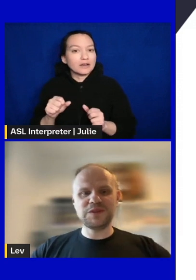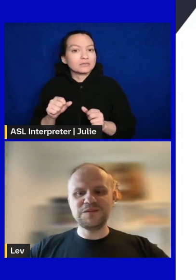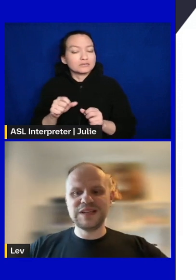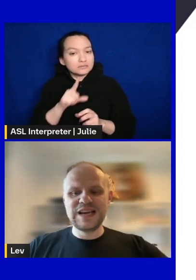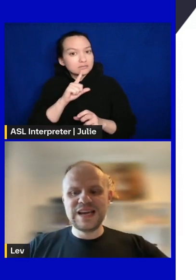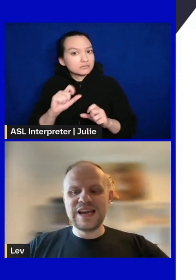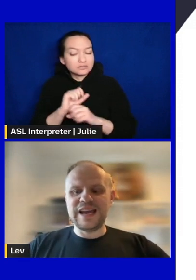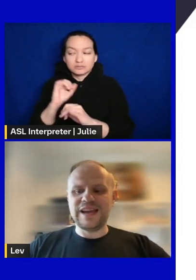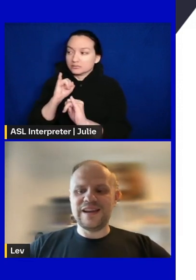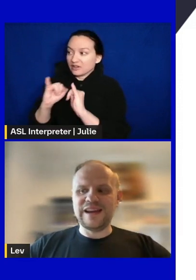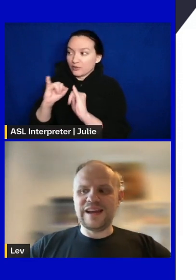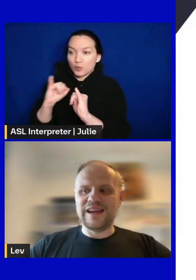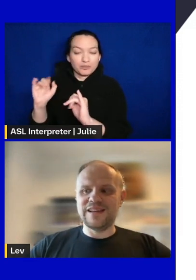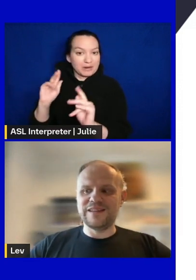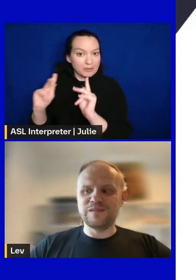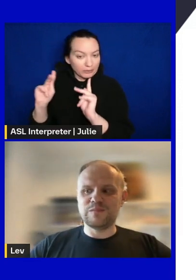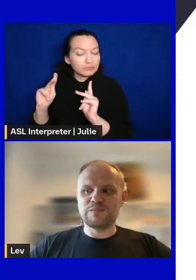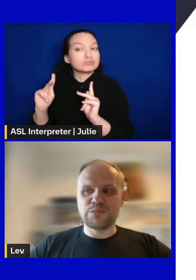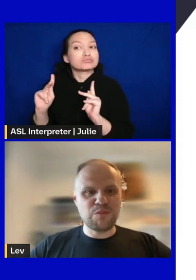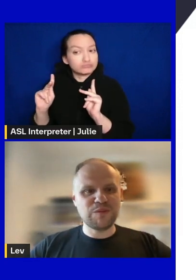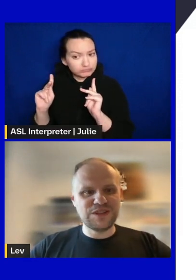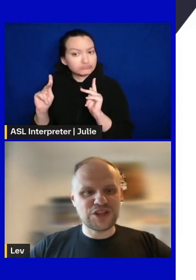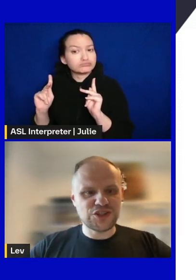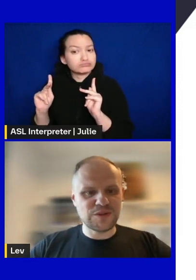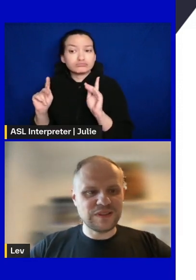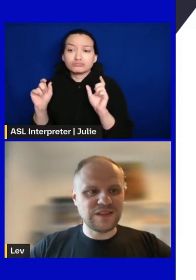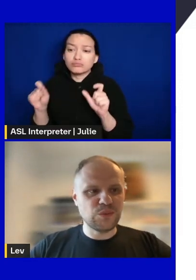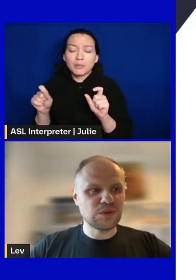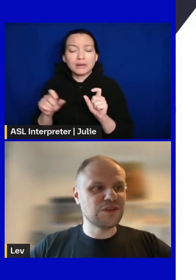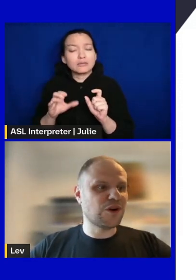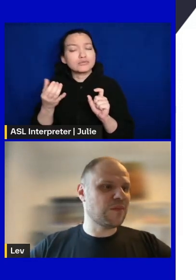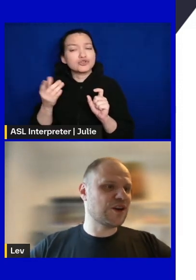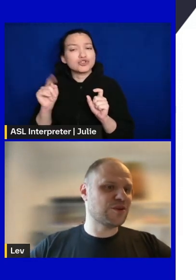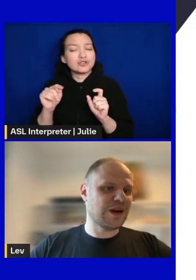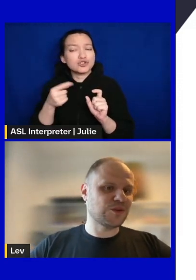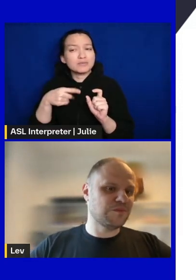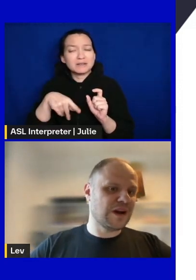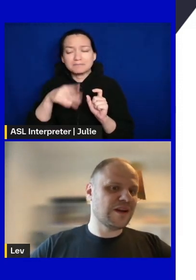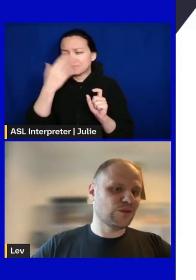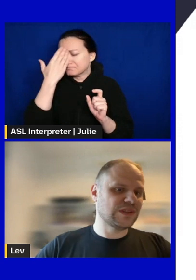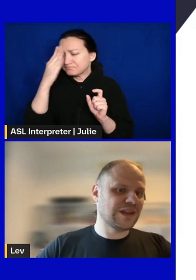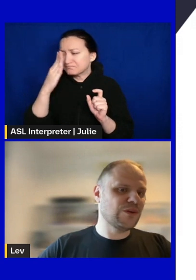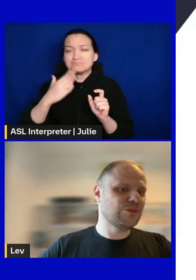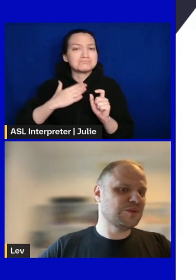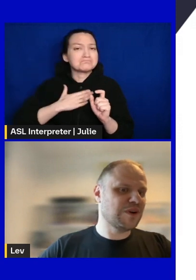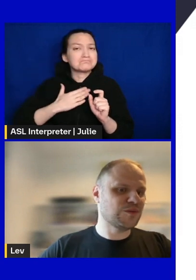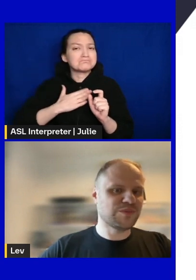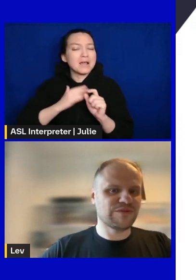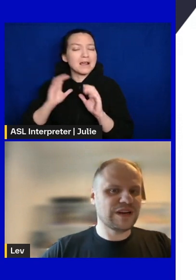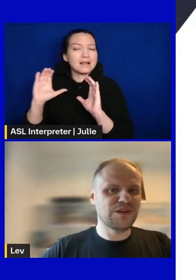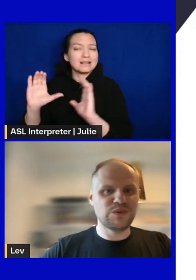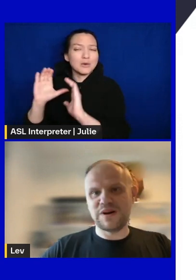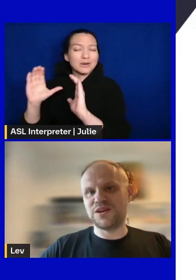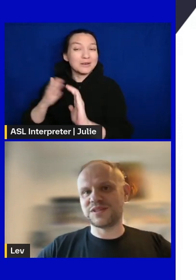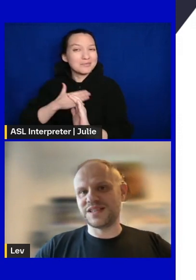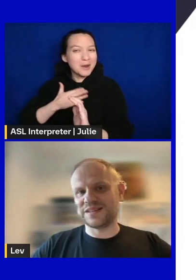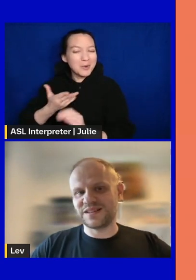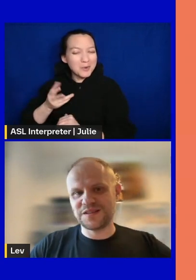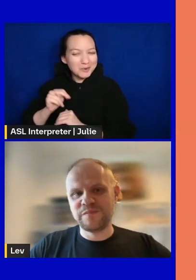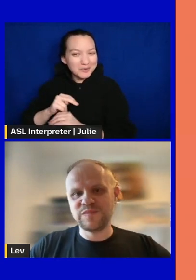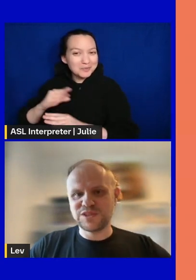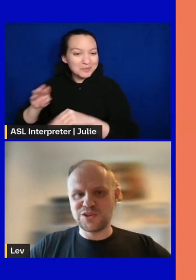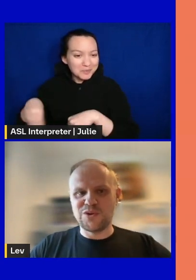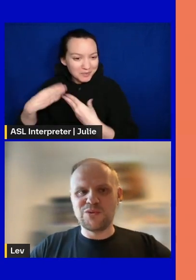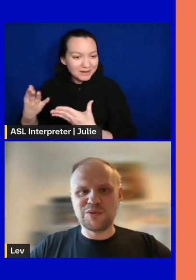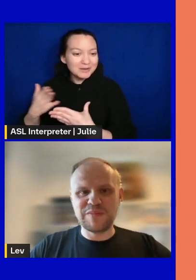interview people, and probably ChatGPT wouldn't know much about my own cloud with my own provider with my own